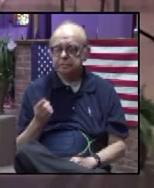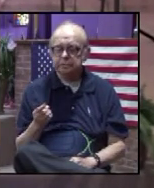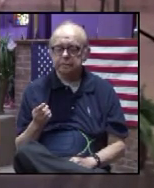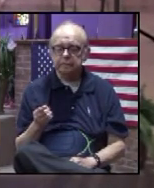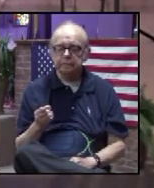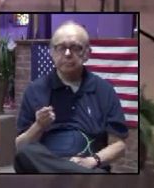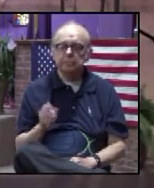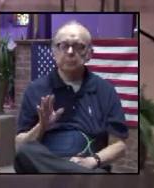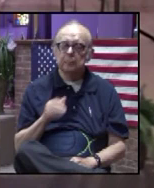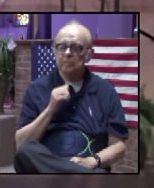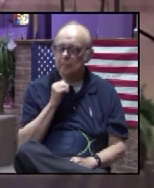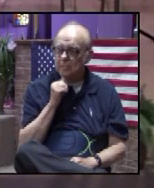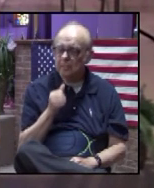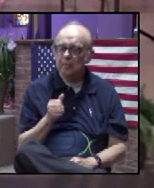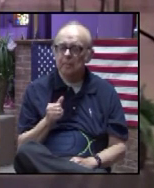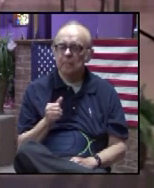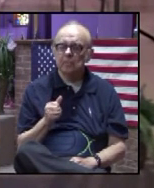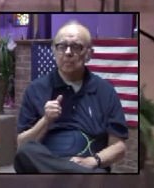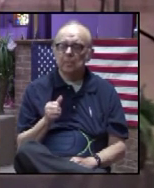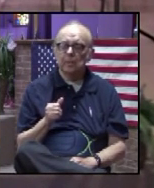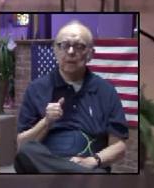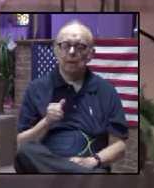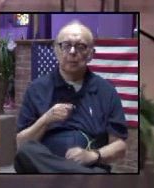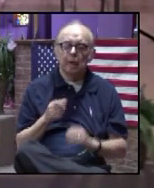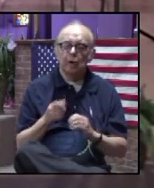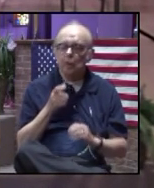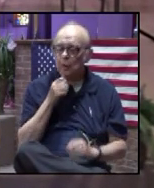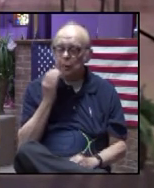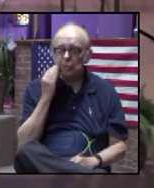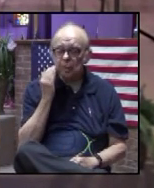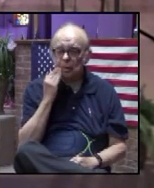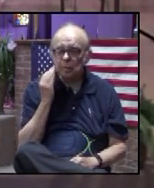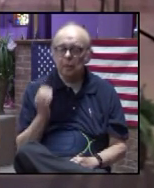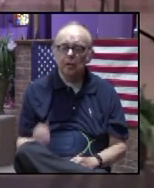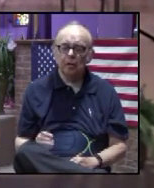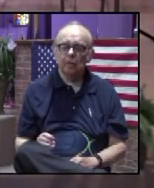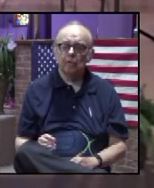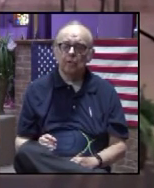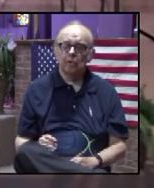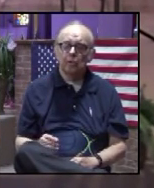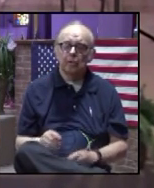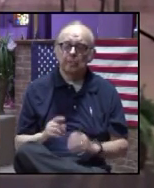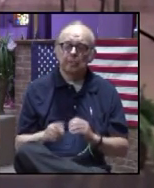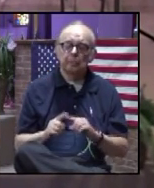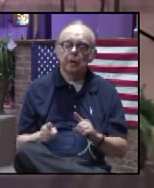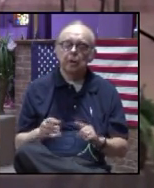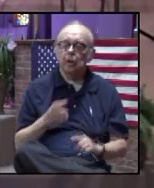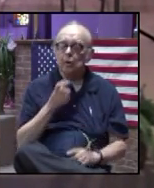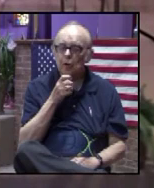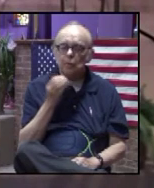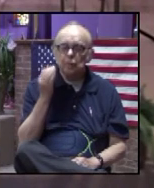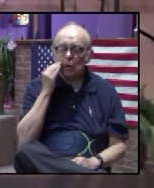It is not who you know, ladies and gentlemen. It is who knows you.